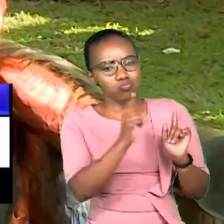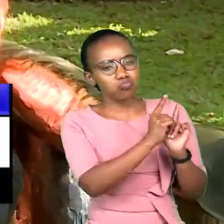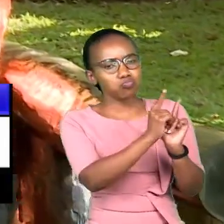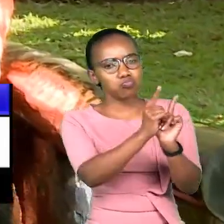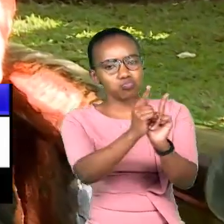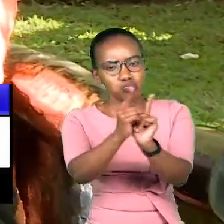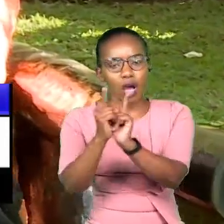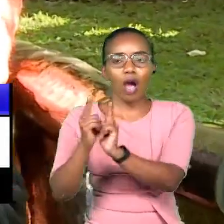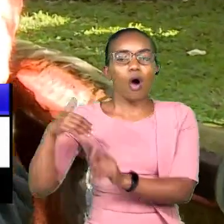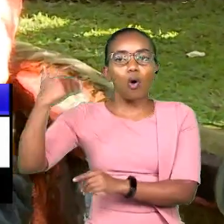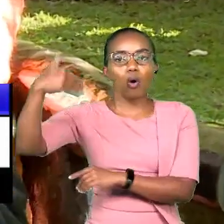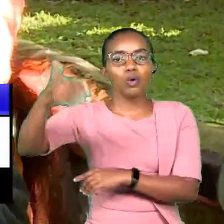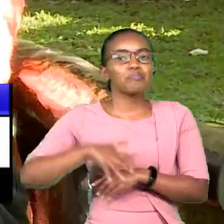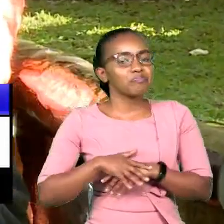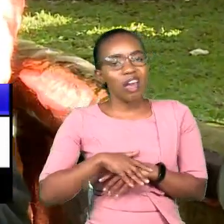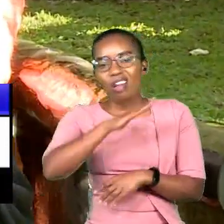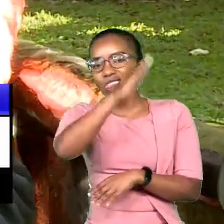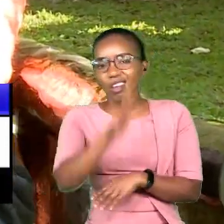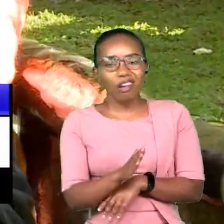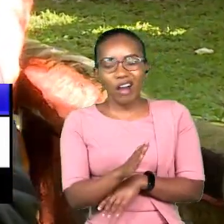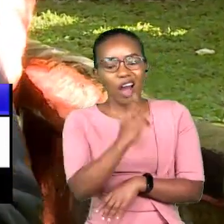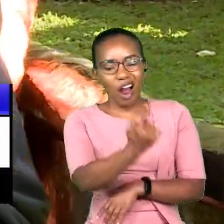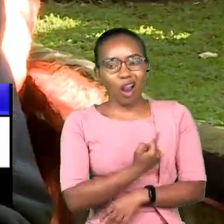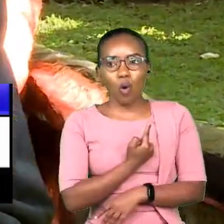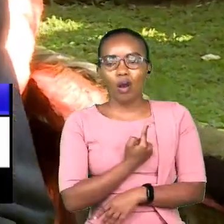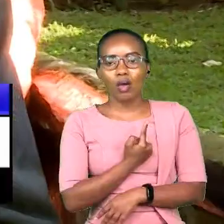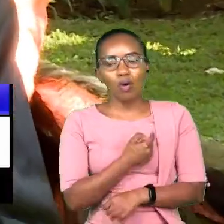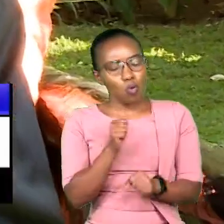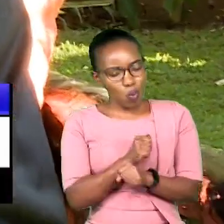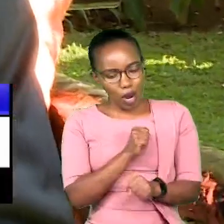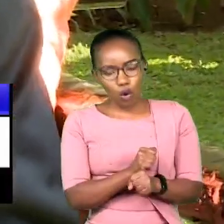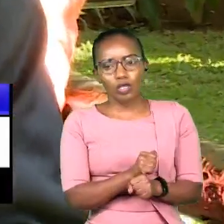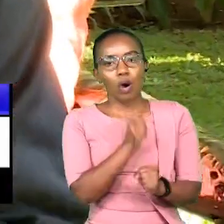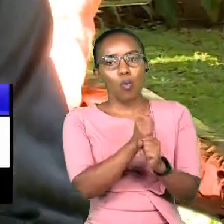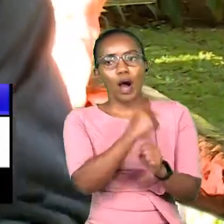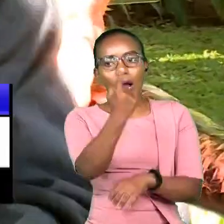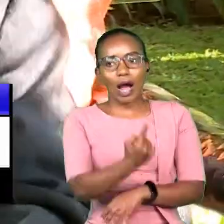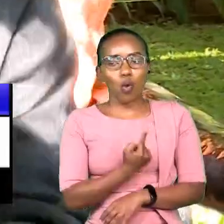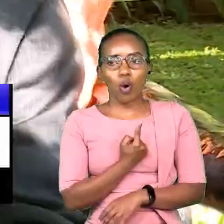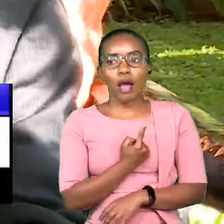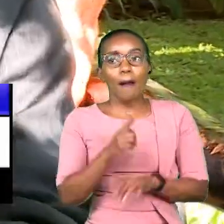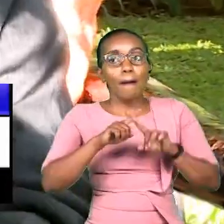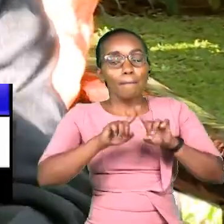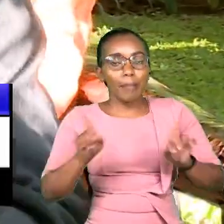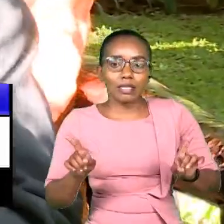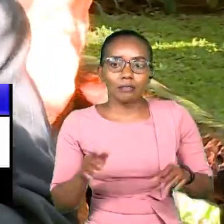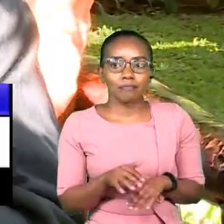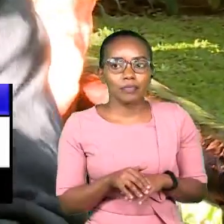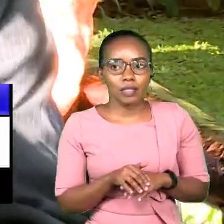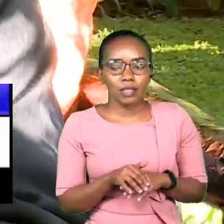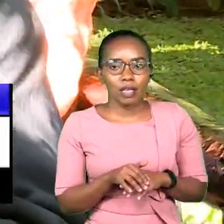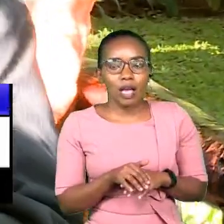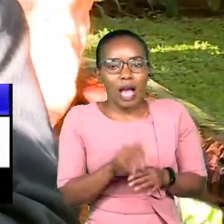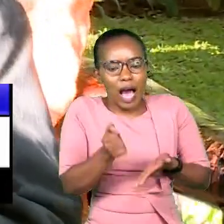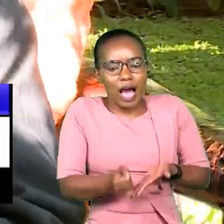them. They never do everything by themselves. Nobody can do everything for themselves anyway. But I guess by assistance you